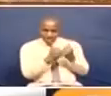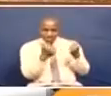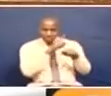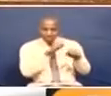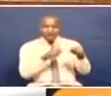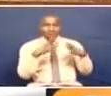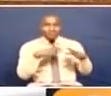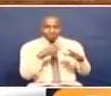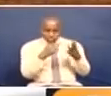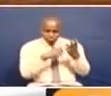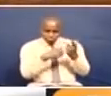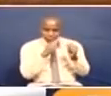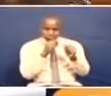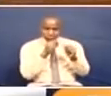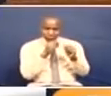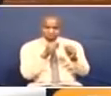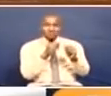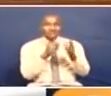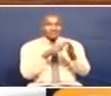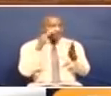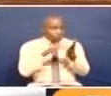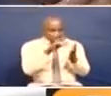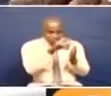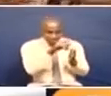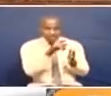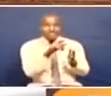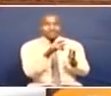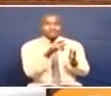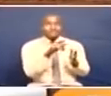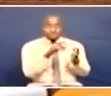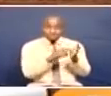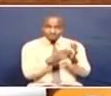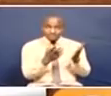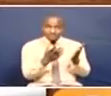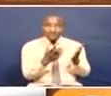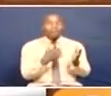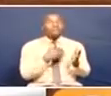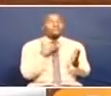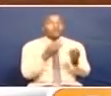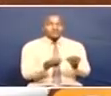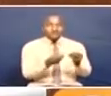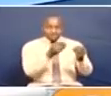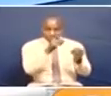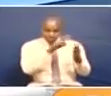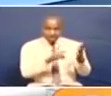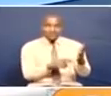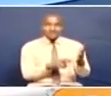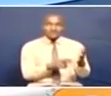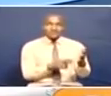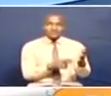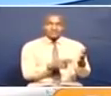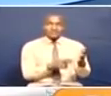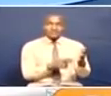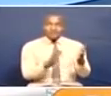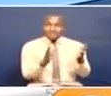people count results and when they're supposed to transmit them? So therefore, Jeff, in fact, I want to give you this so that you read. Okay. This